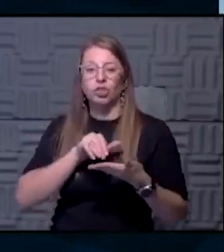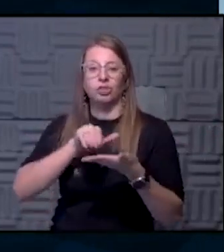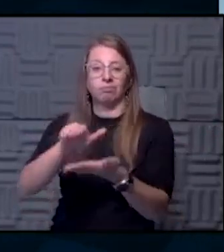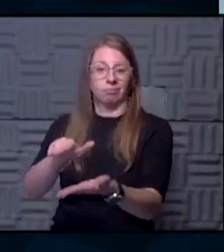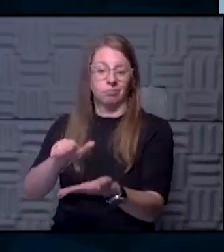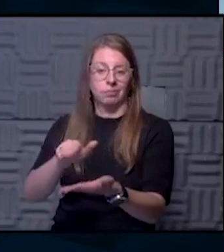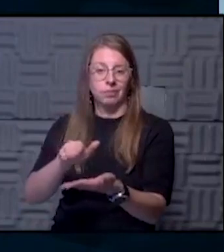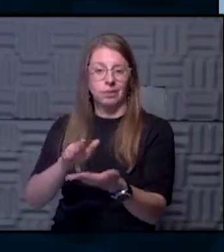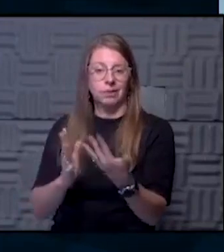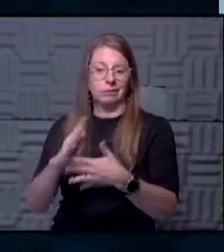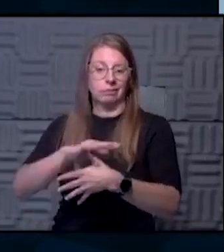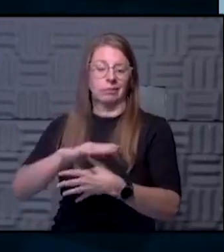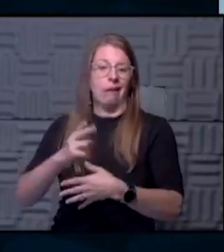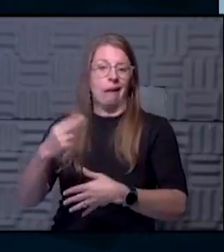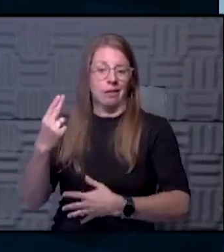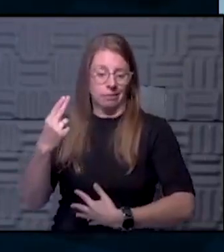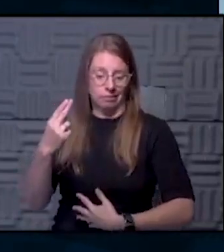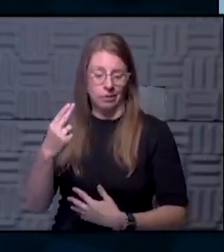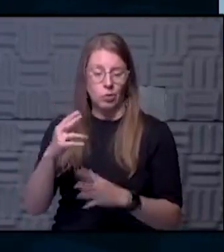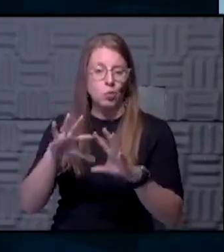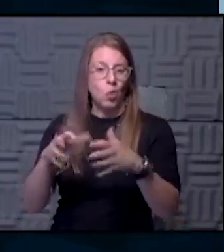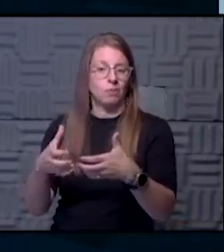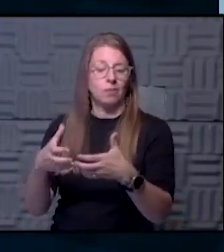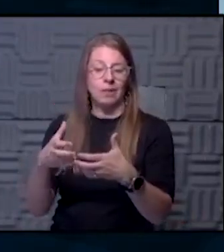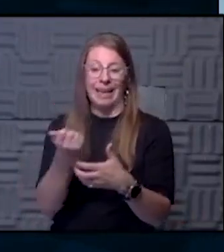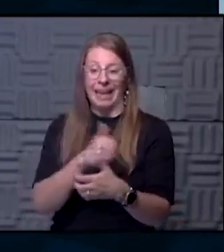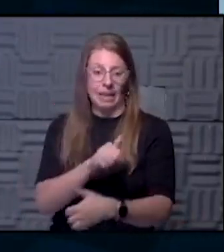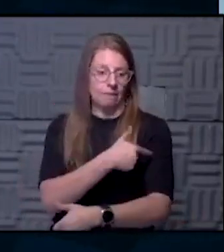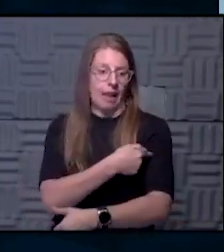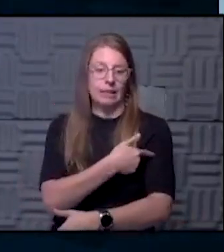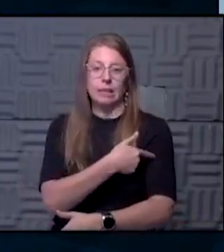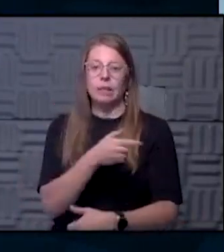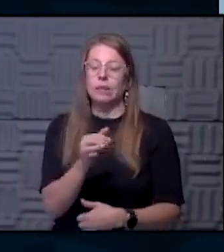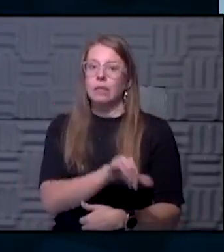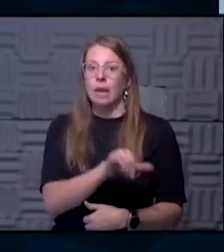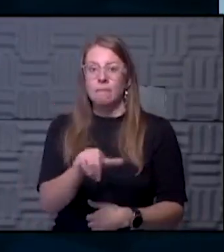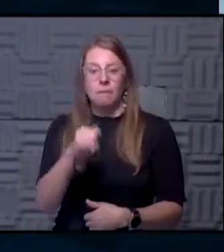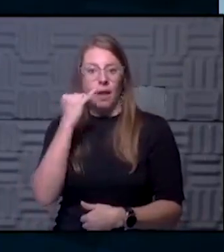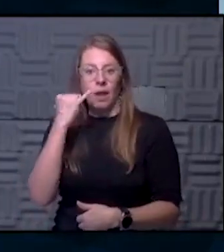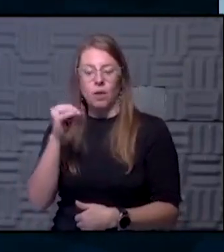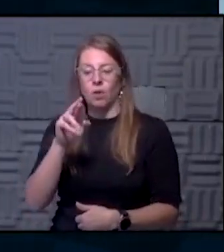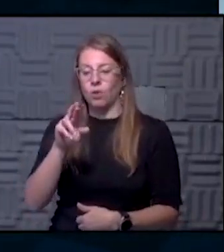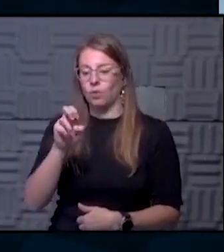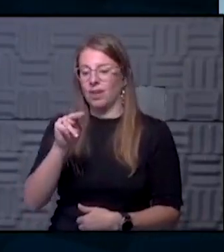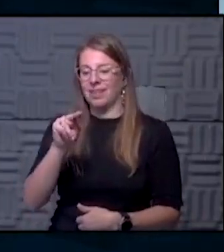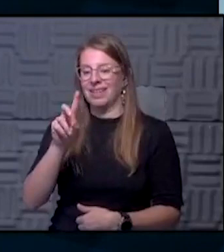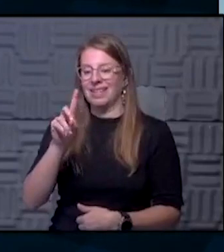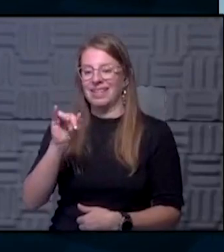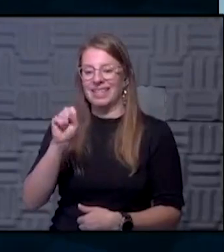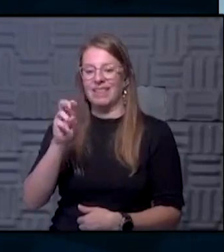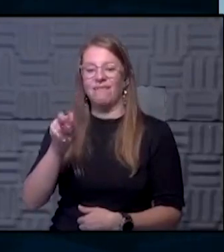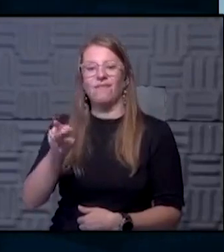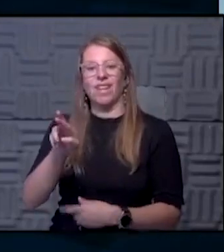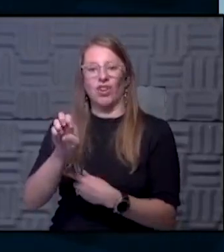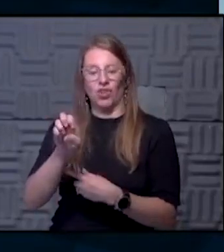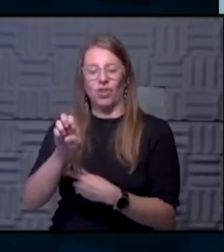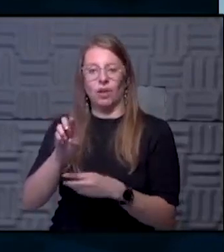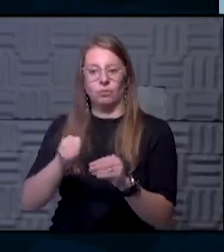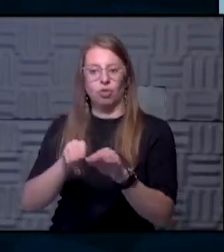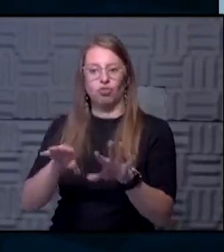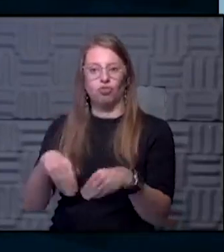as soon as we get any amount of vaccine, just like we had with remdesivir, and we've been distributing